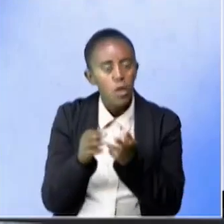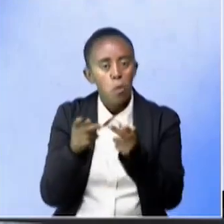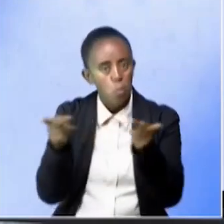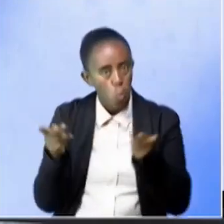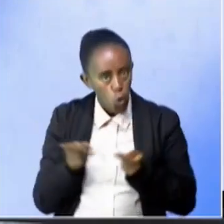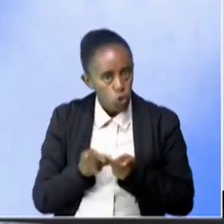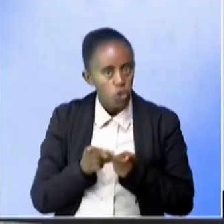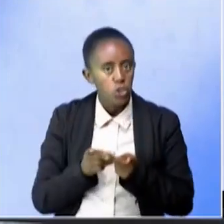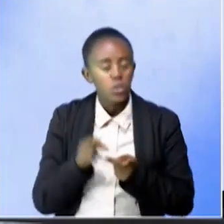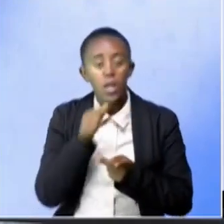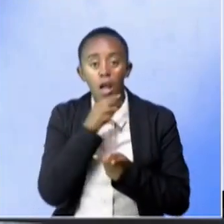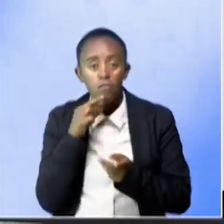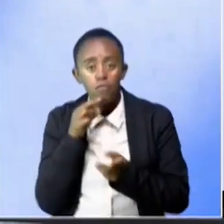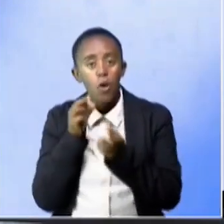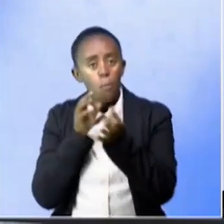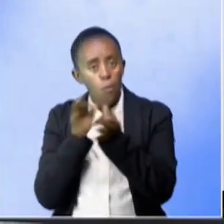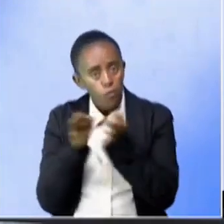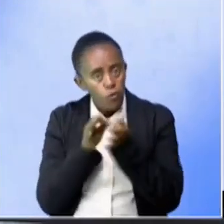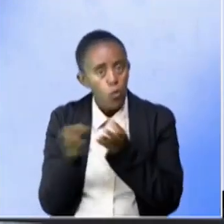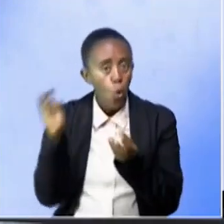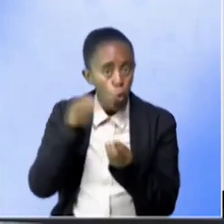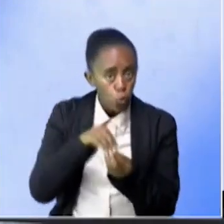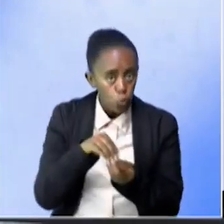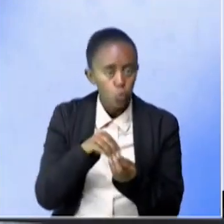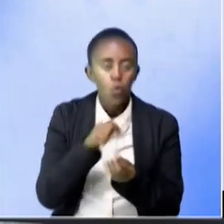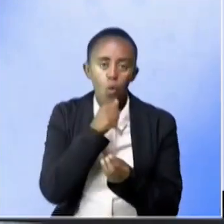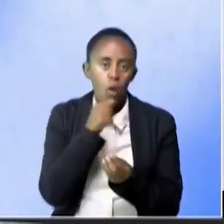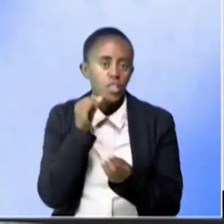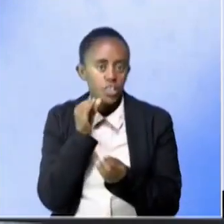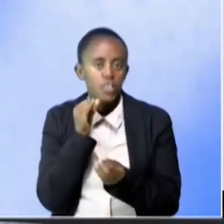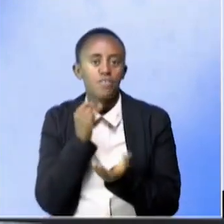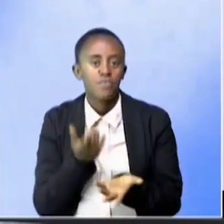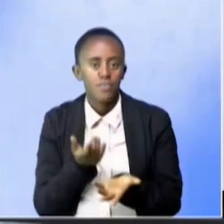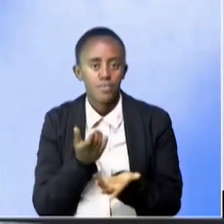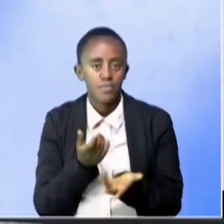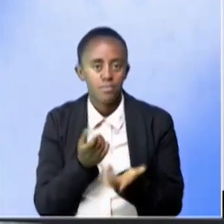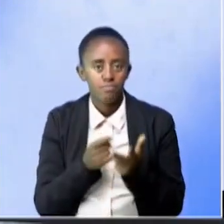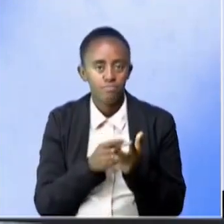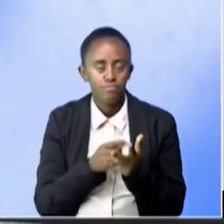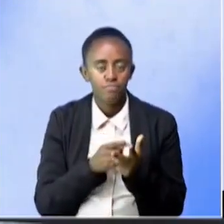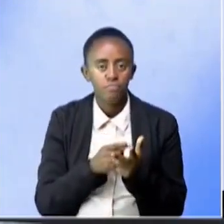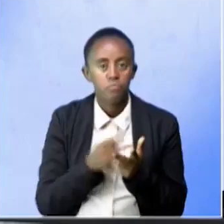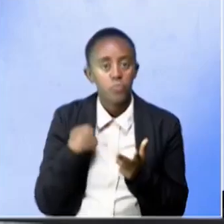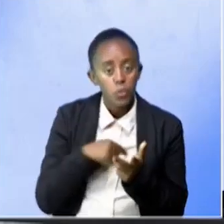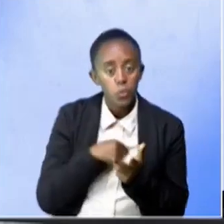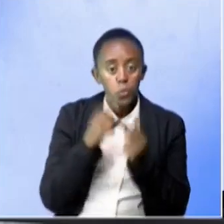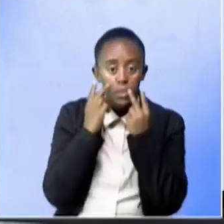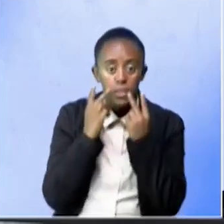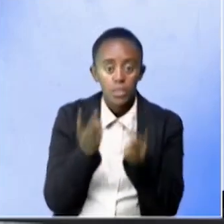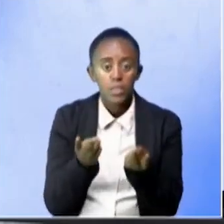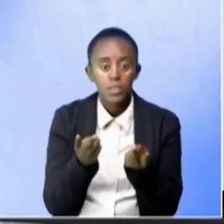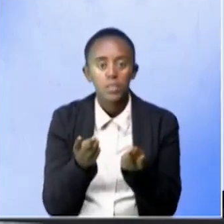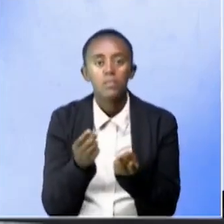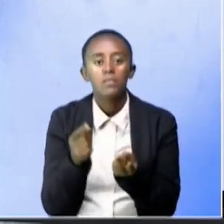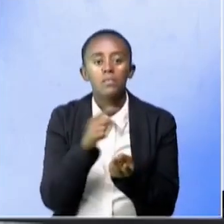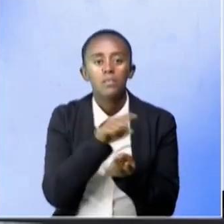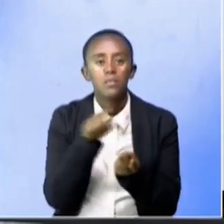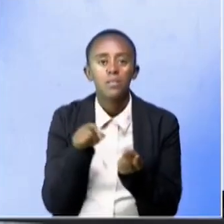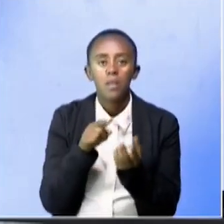preposition, adverbs modify also that is adjective. So we are going to see these parts of